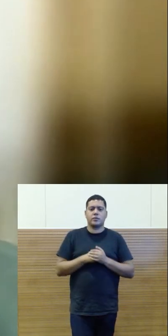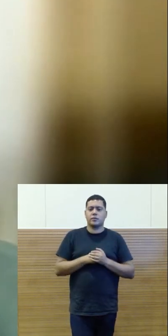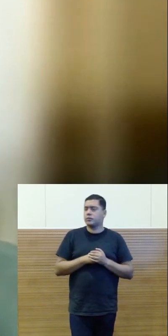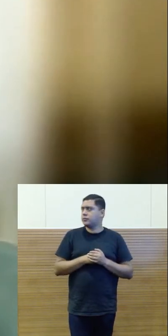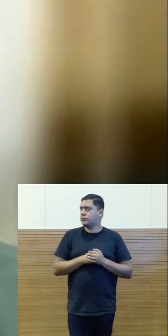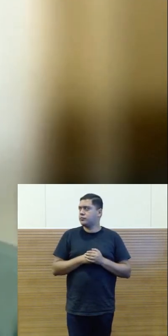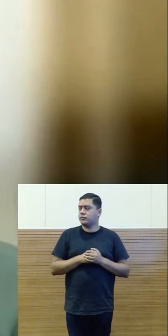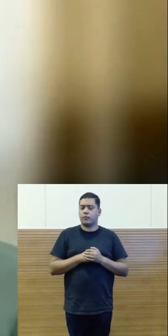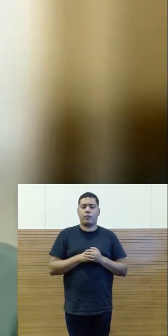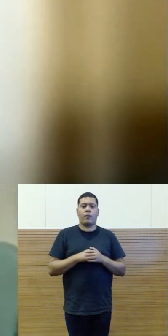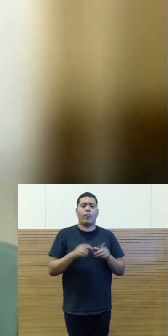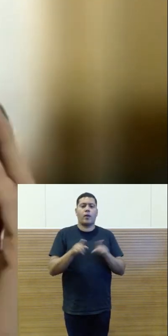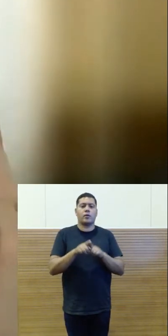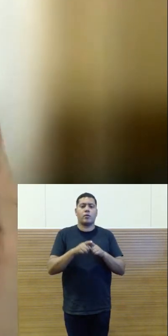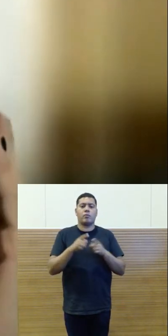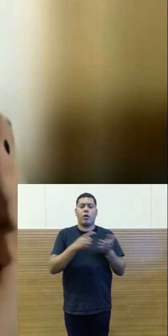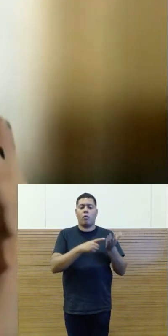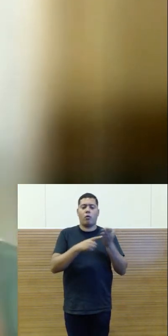Now I'd like to invite